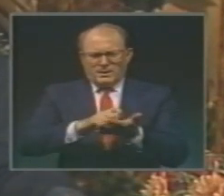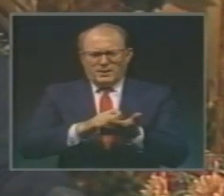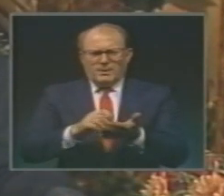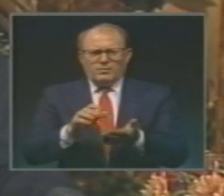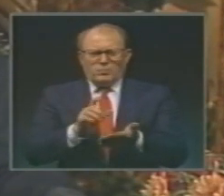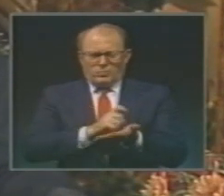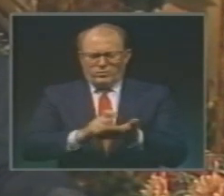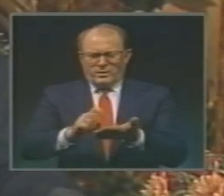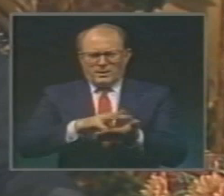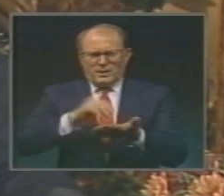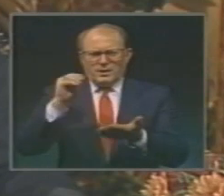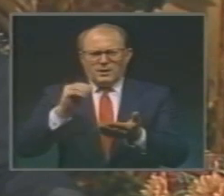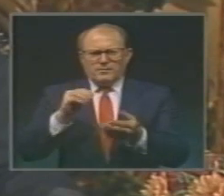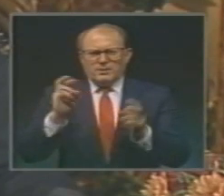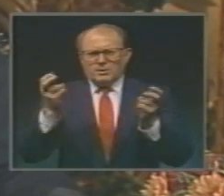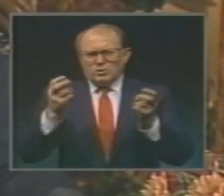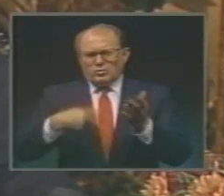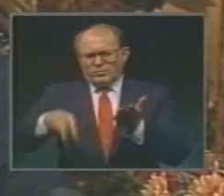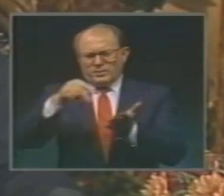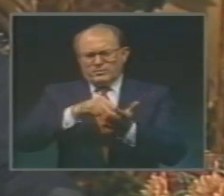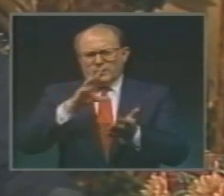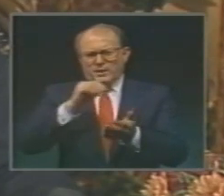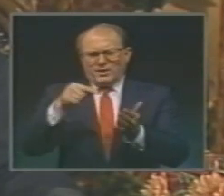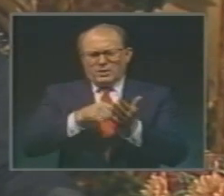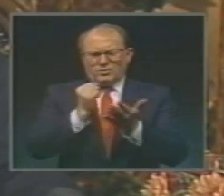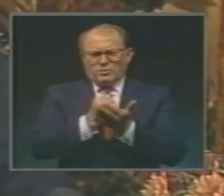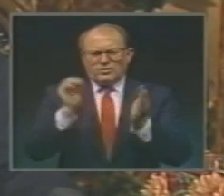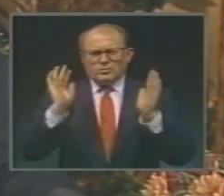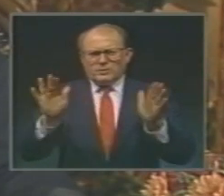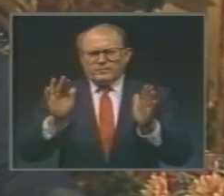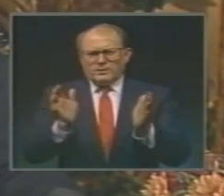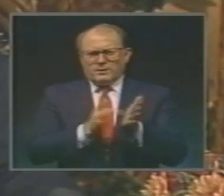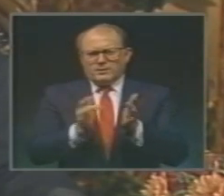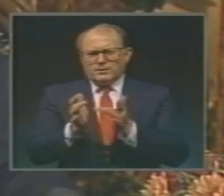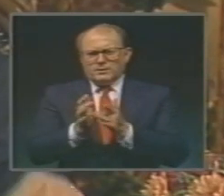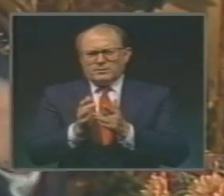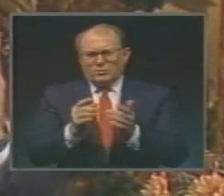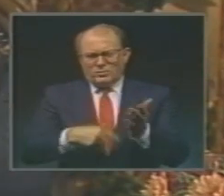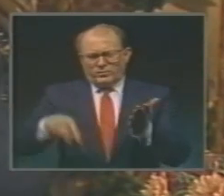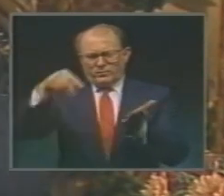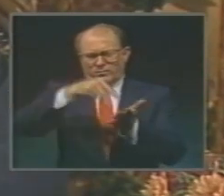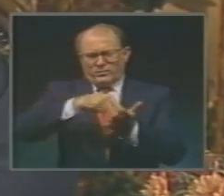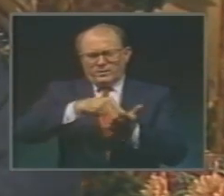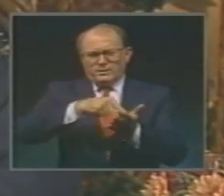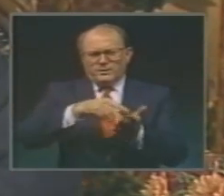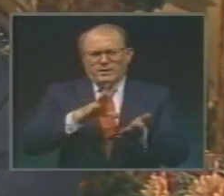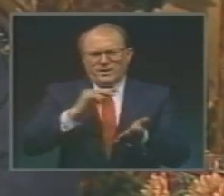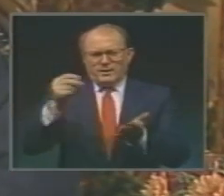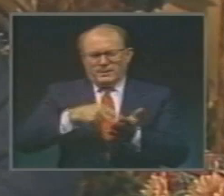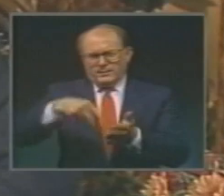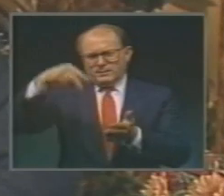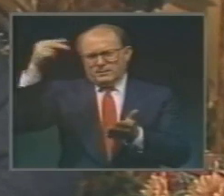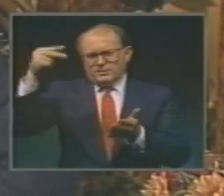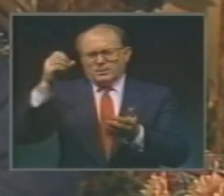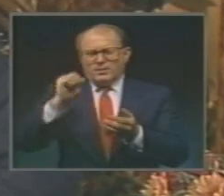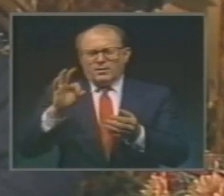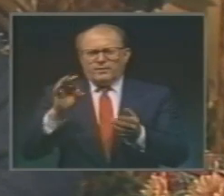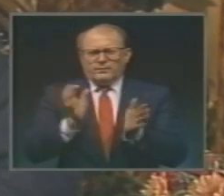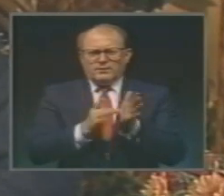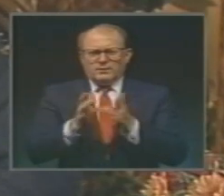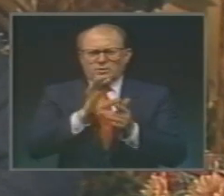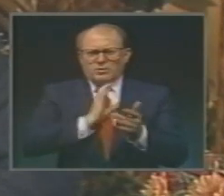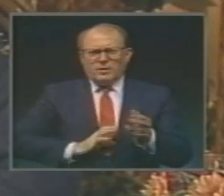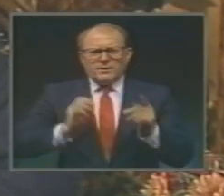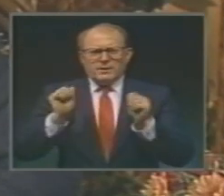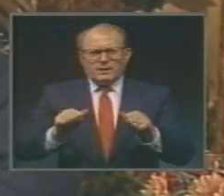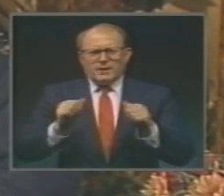program titled The Resurrection and the Crucifixion of Christ, or The Ascension of Christ, The Resurrection and the Ascension of Christ, you may